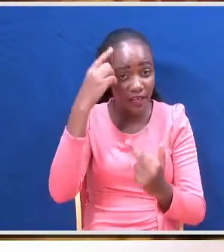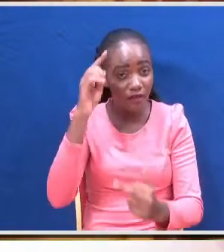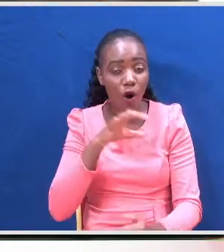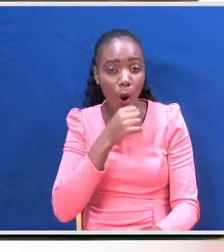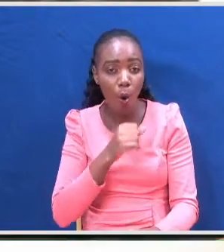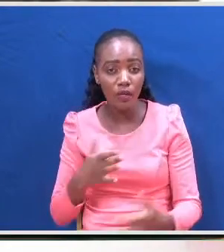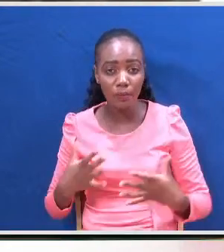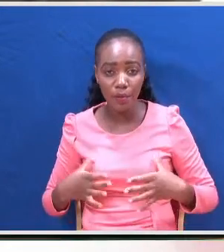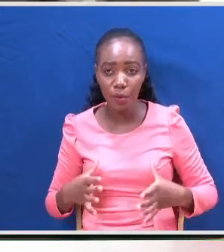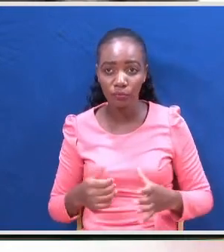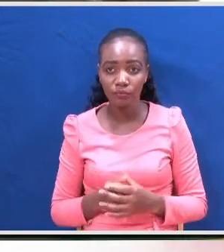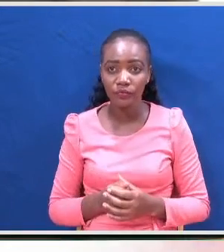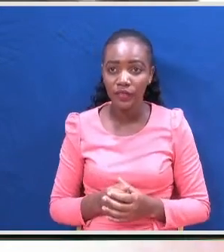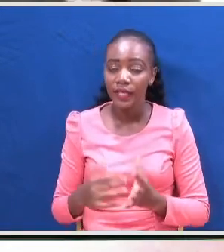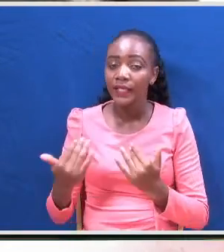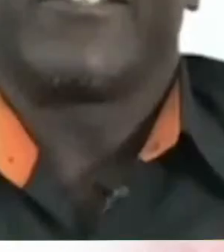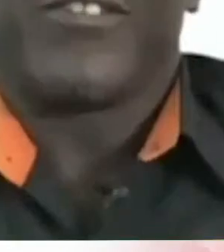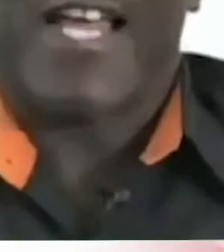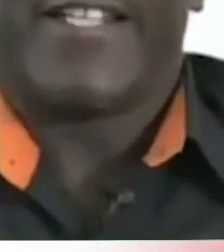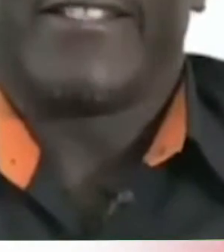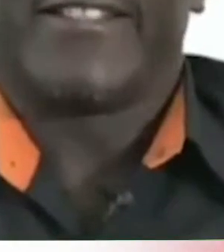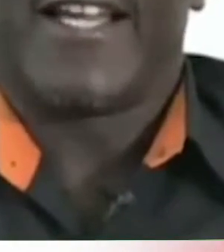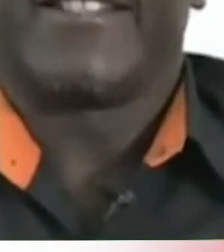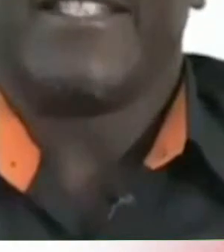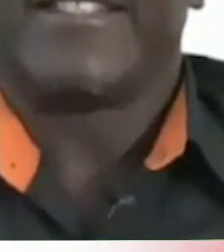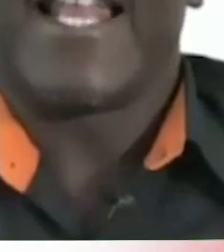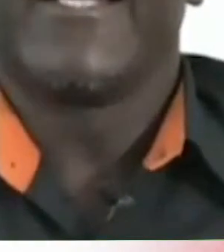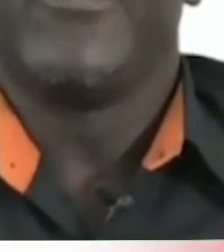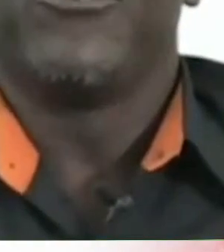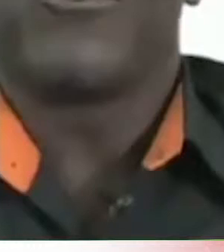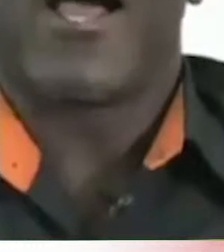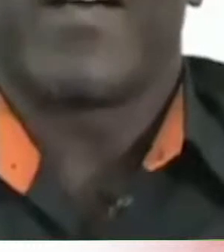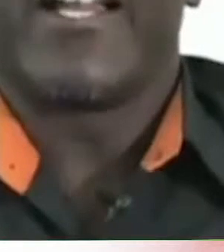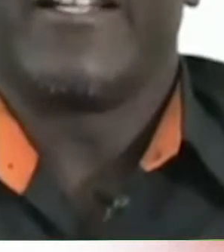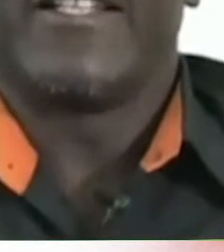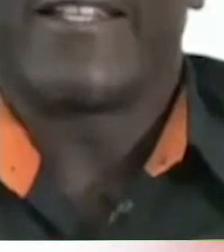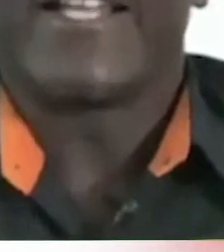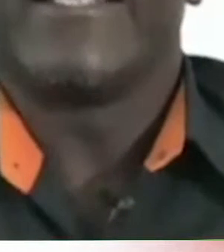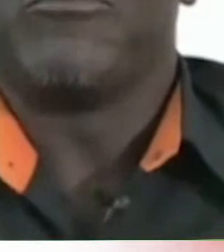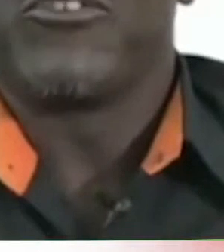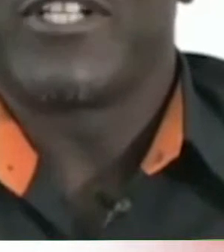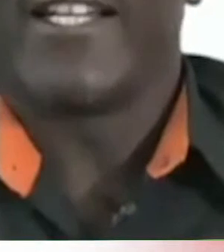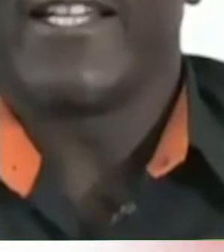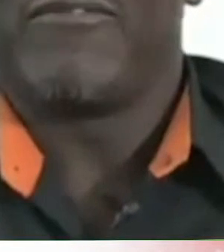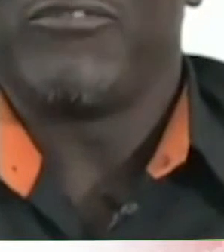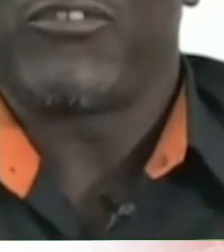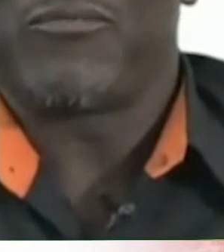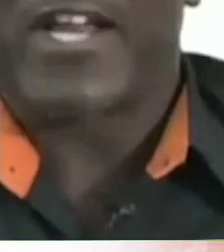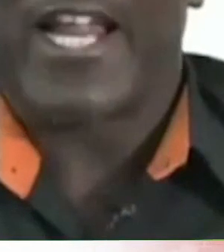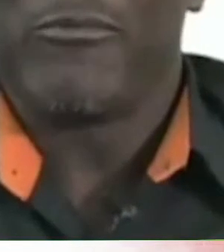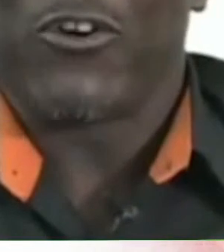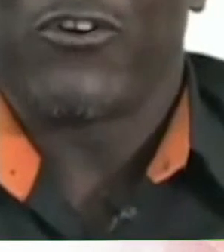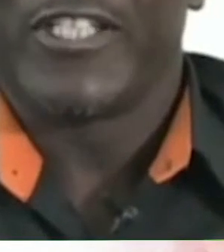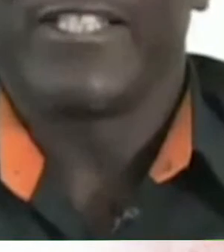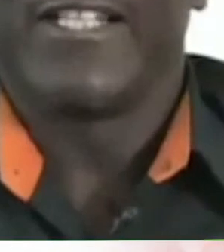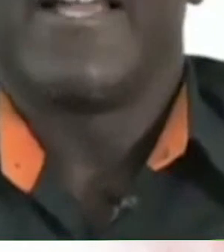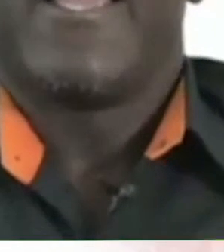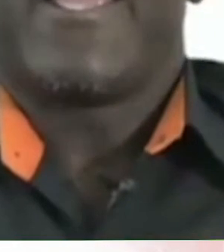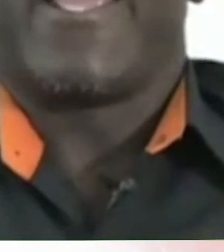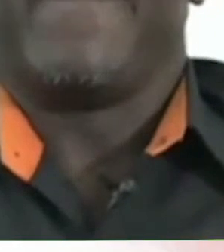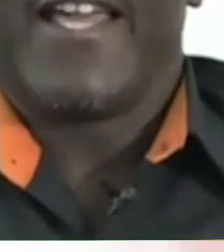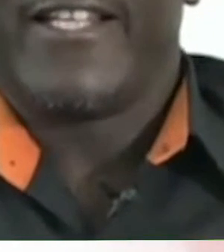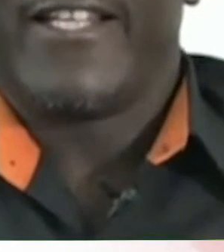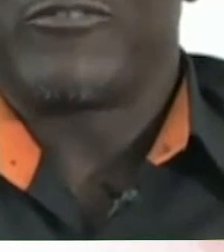The presence of Salmonella and Shigella in the food chain is concerning, as there is likelihood to have that is most likely coming from an animal